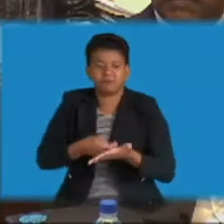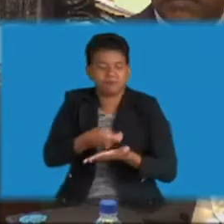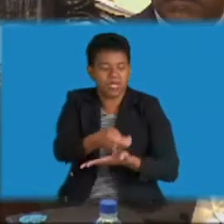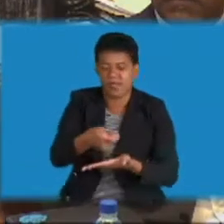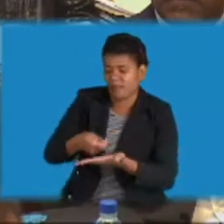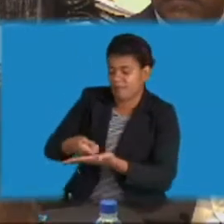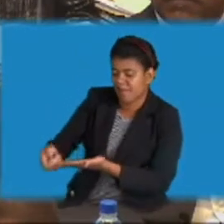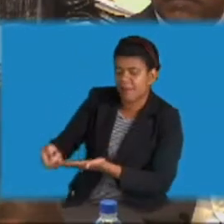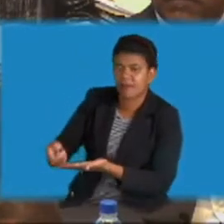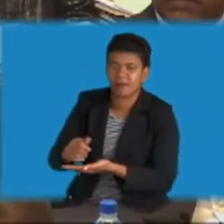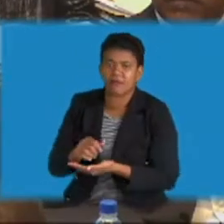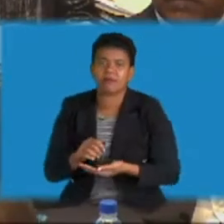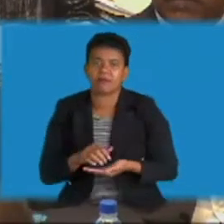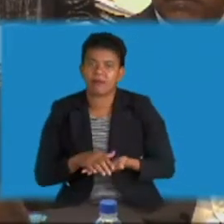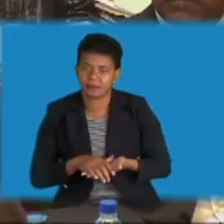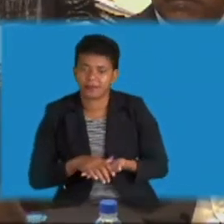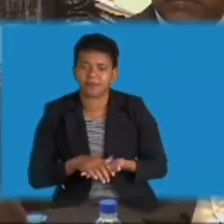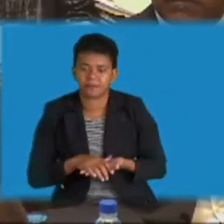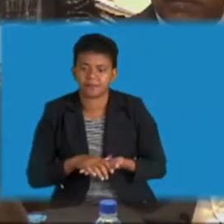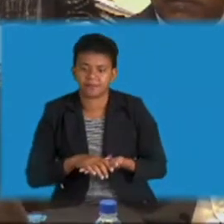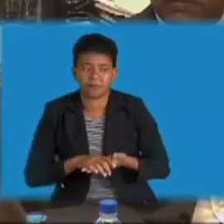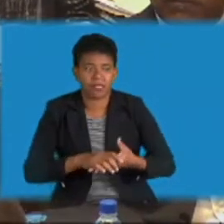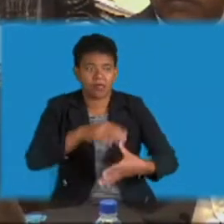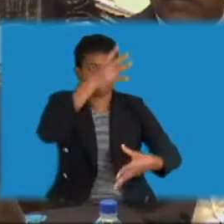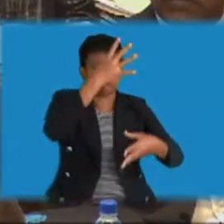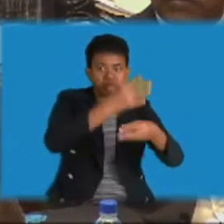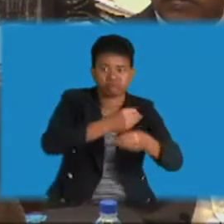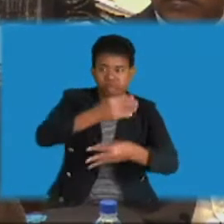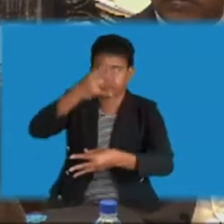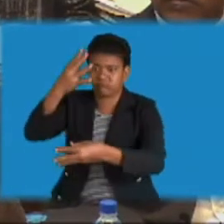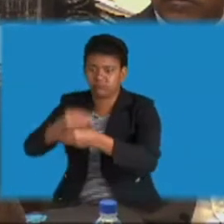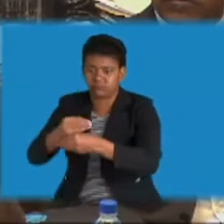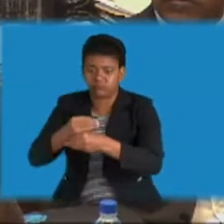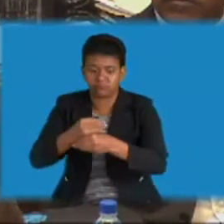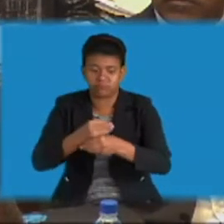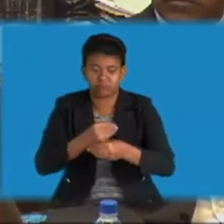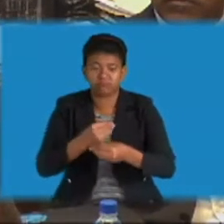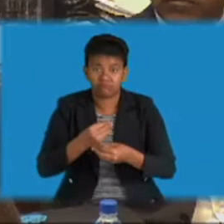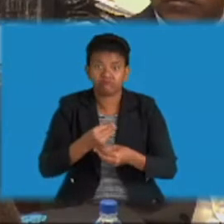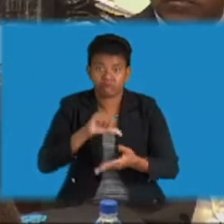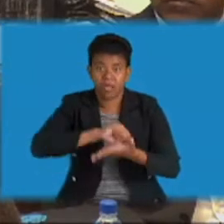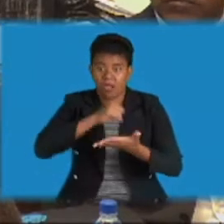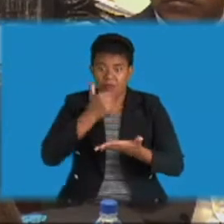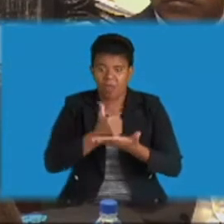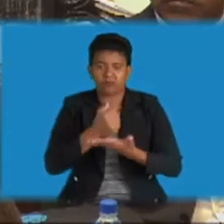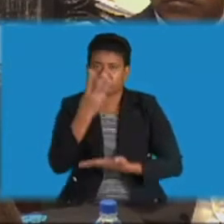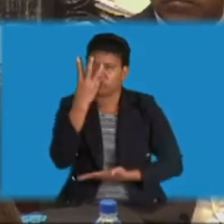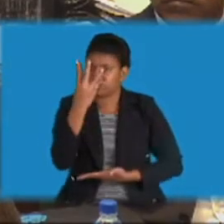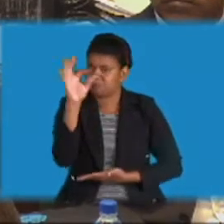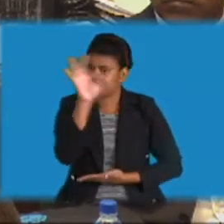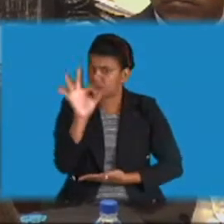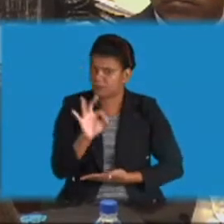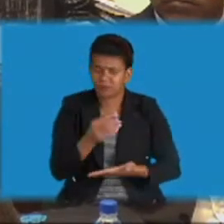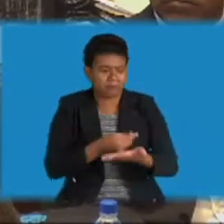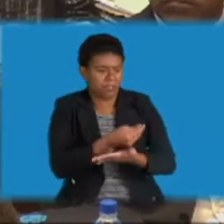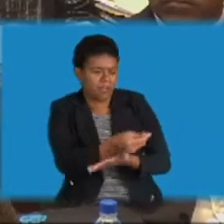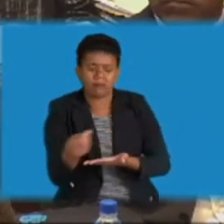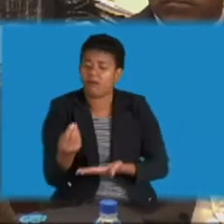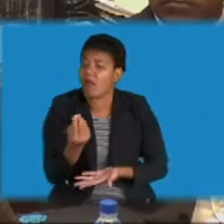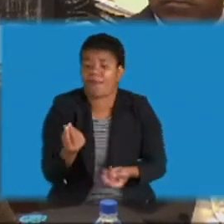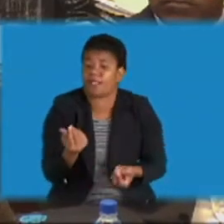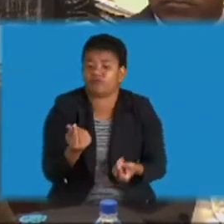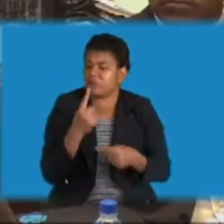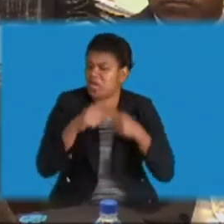Madam Speaker, the total amount of 3% forest-based levy paid out to landowner amounts to about